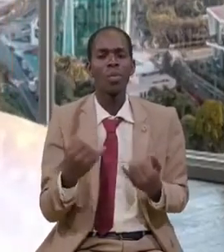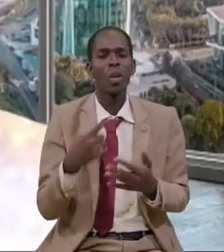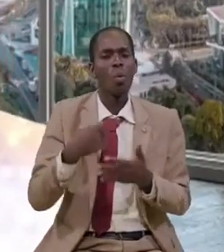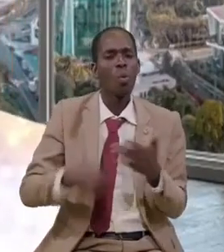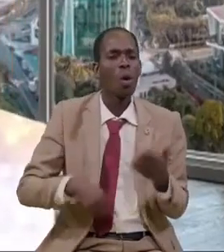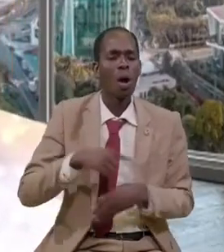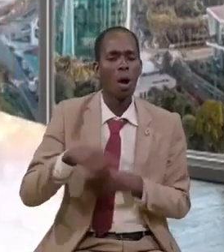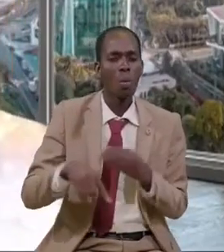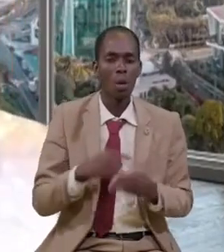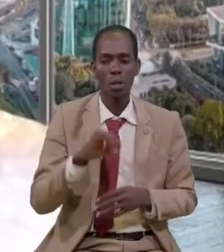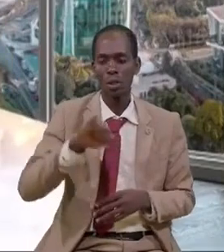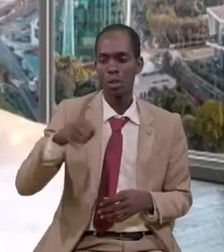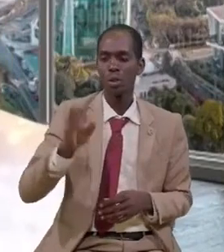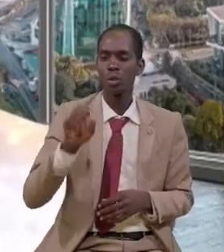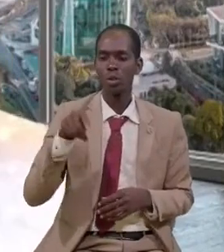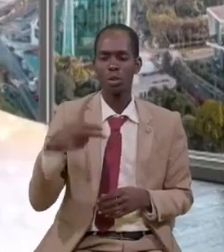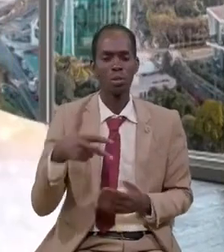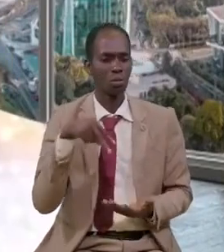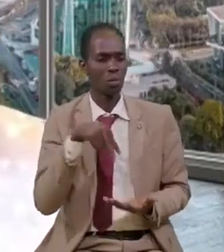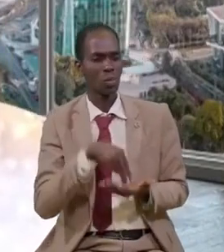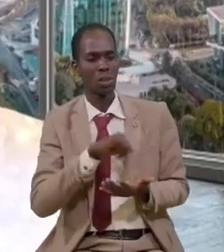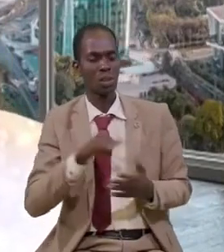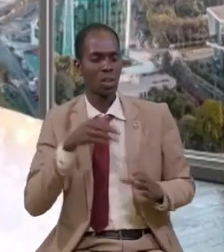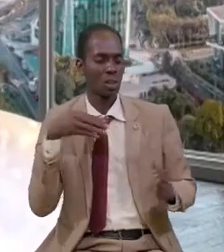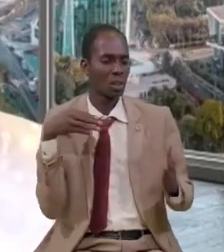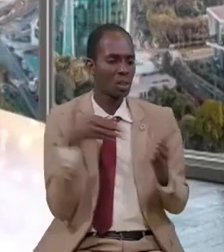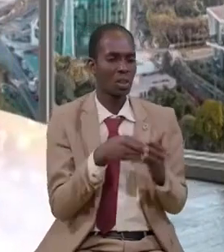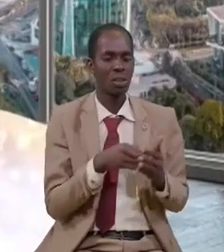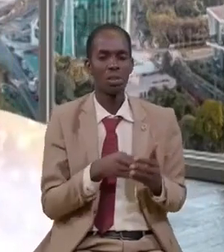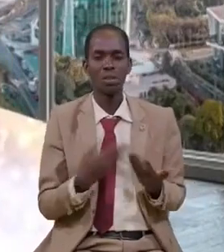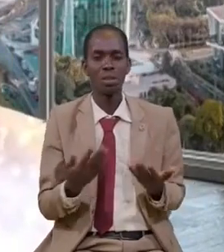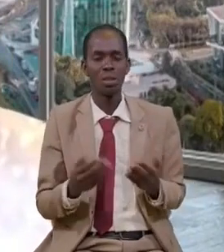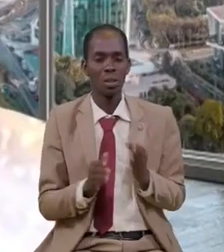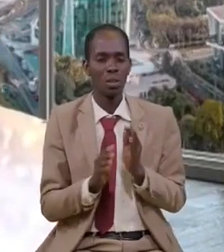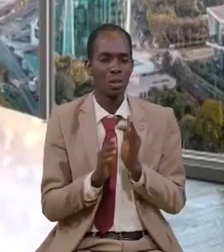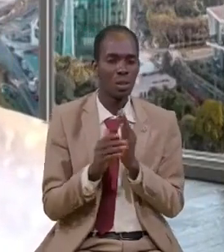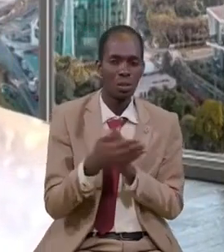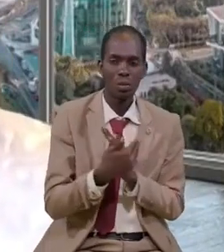against immorality, by taking a stand against